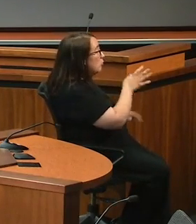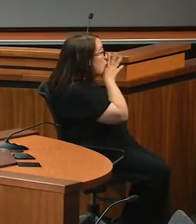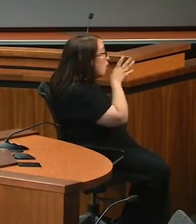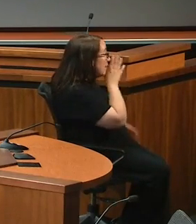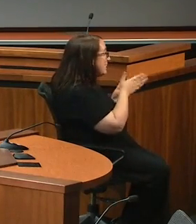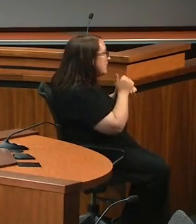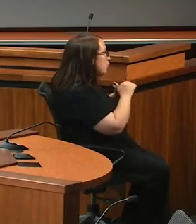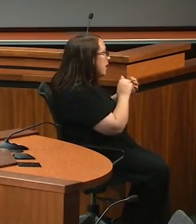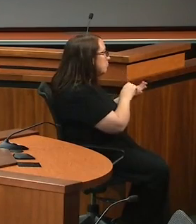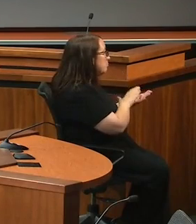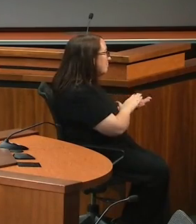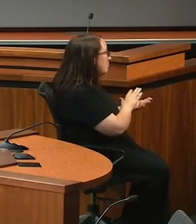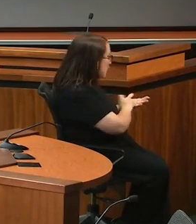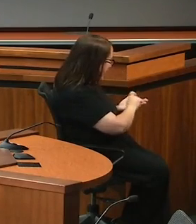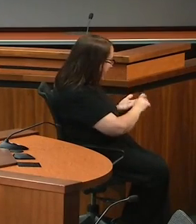putting it down on paper.